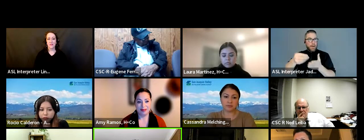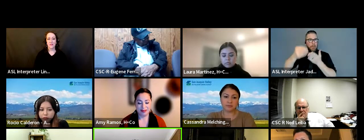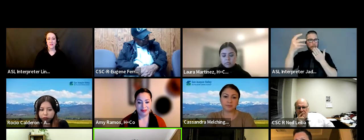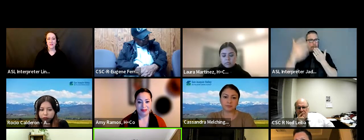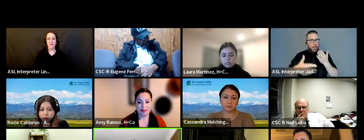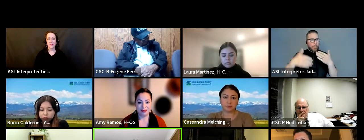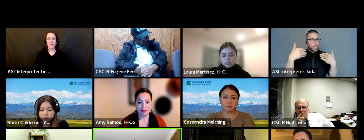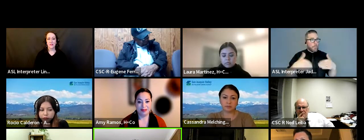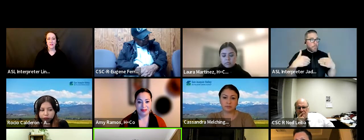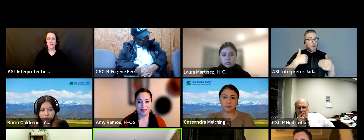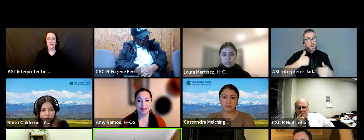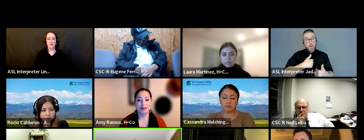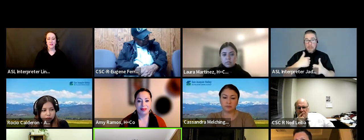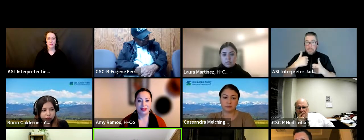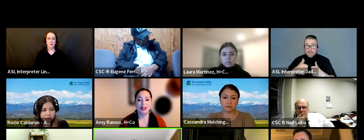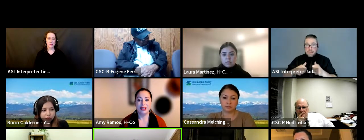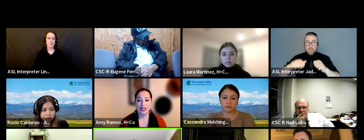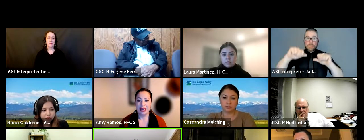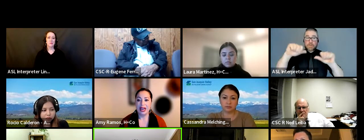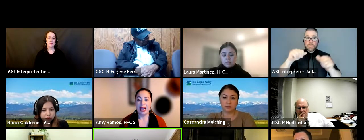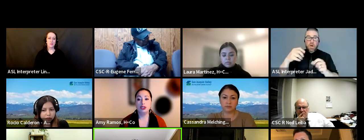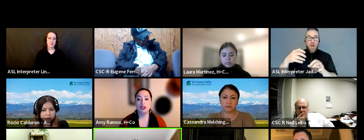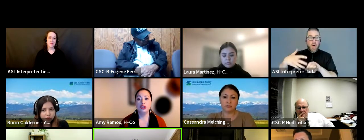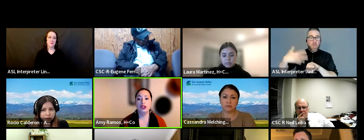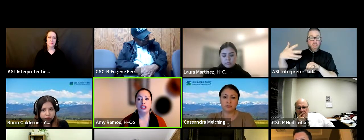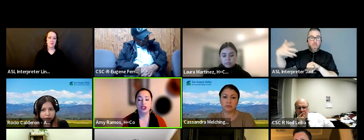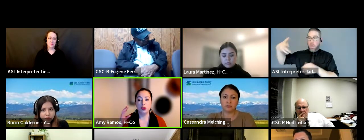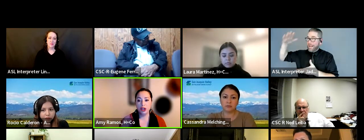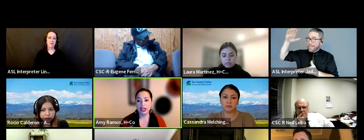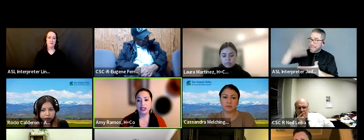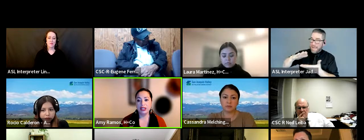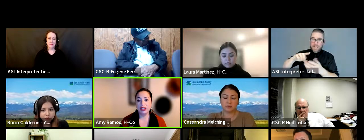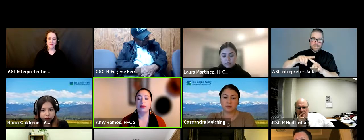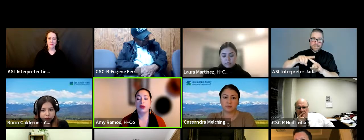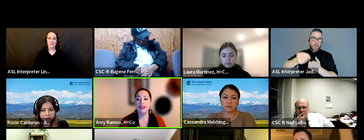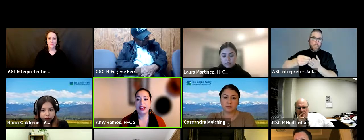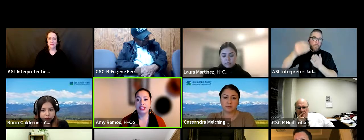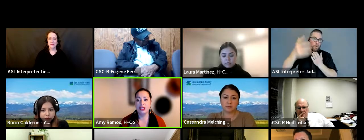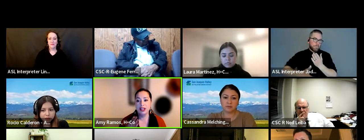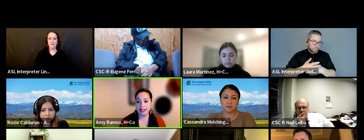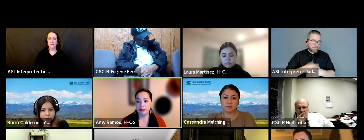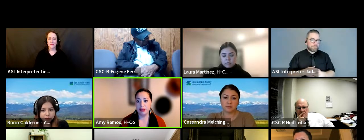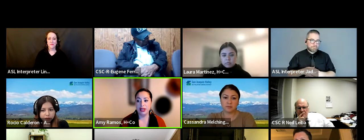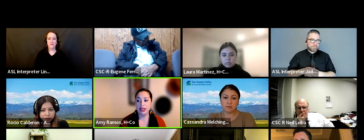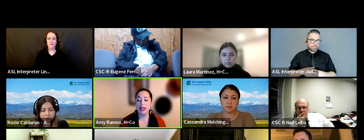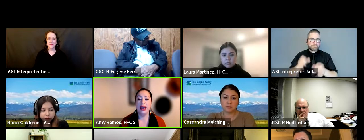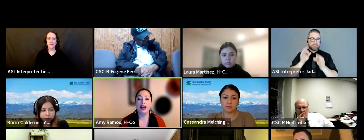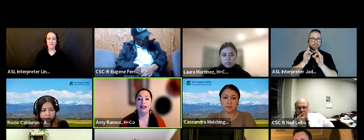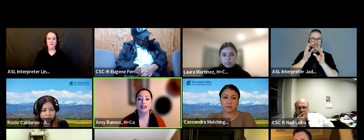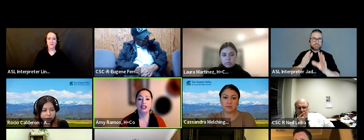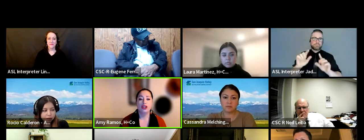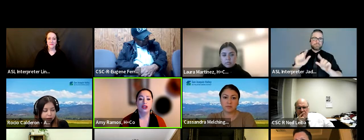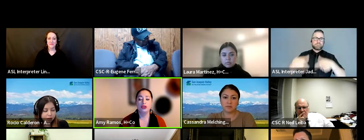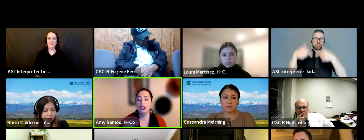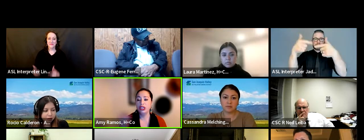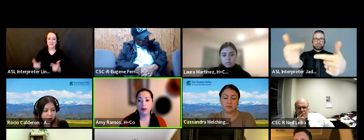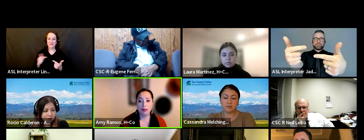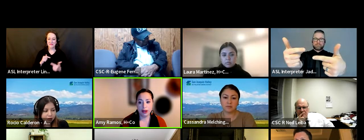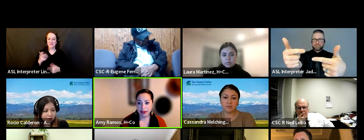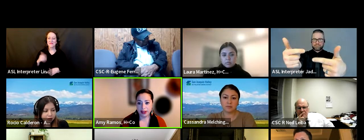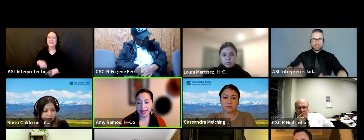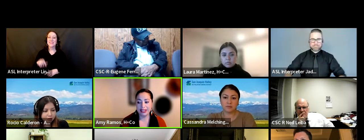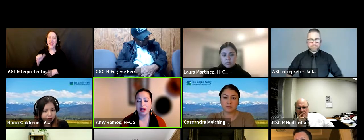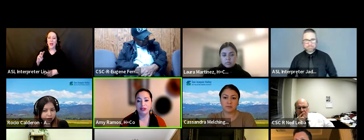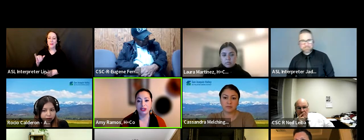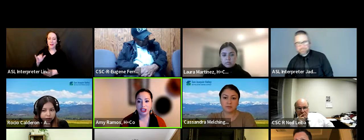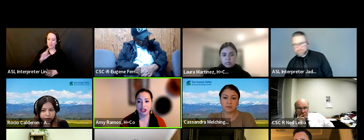our footprint as much as possible. Absolutely. So we're gonna bring that to the next meeting, and you teed